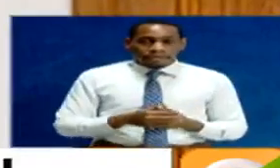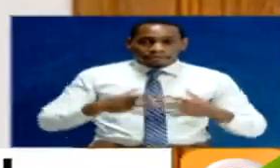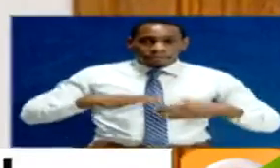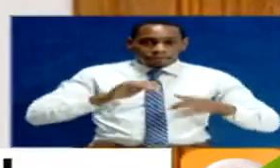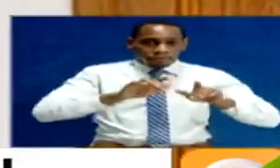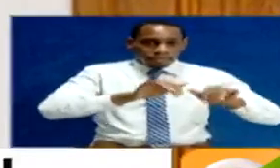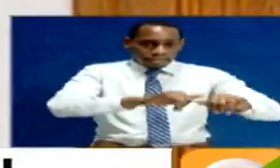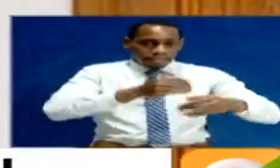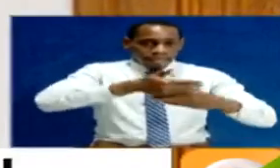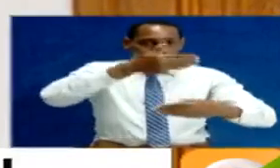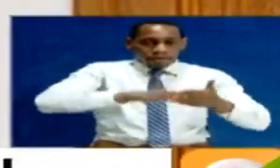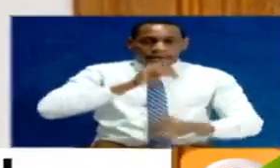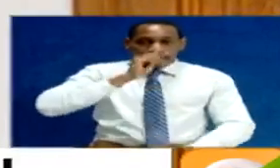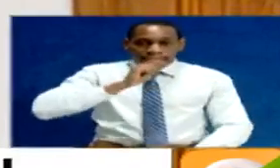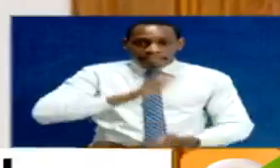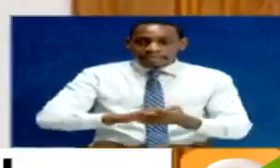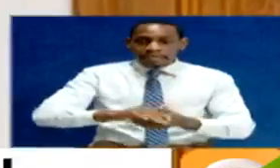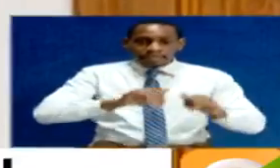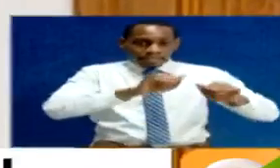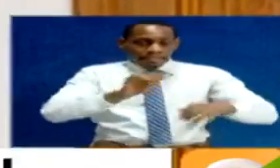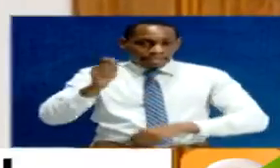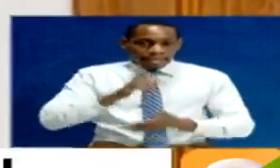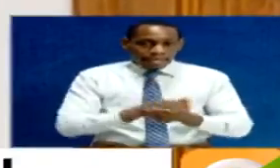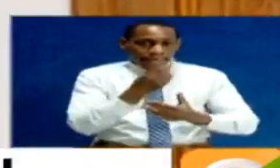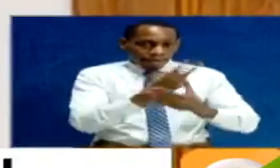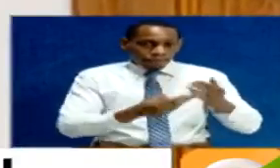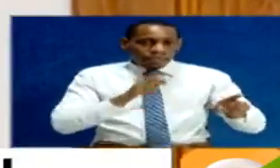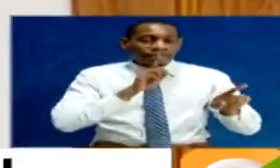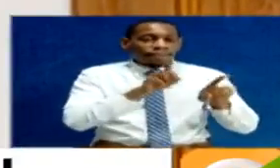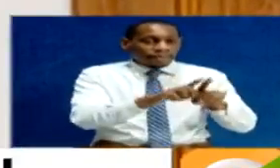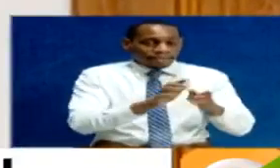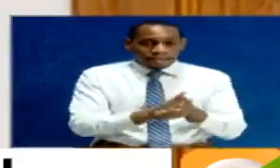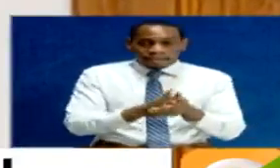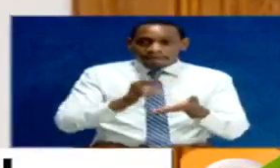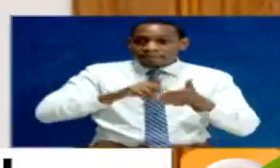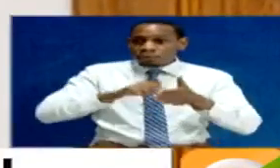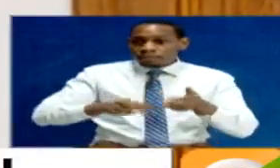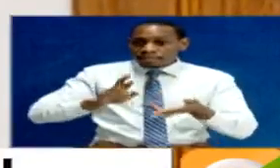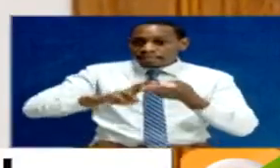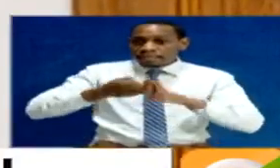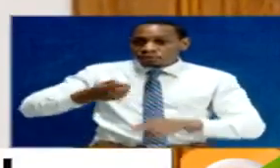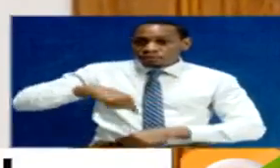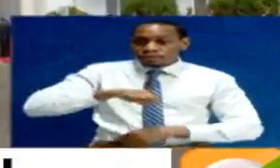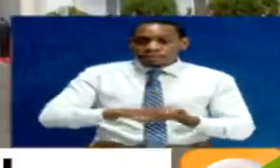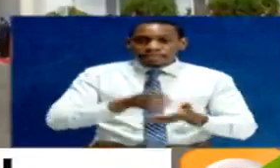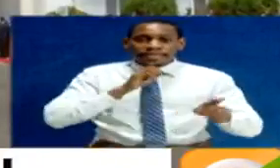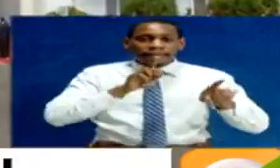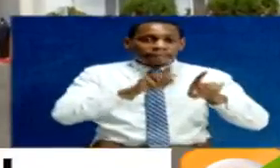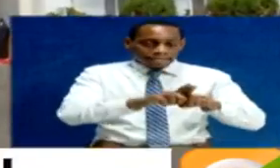wale wanaoishi mipakani wako Tanzania, wako Kenya na wote ni ndugu. Kwa hiyo uhusiano wetu ni wa